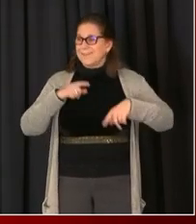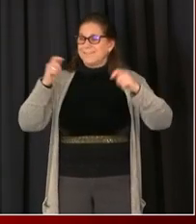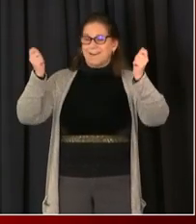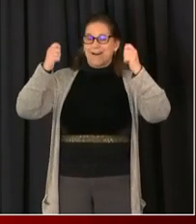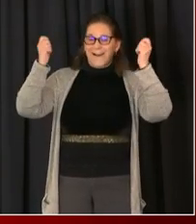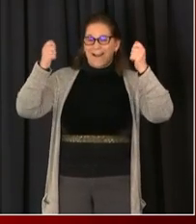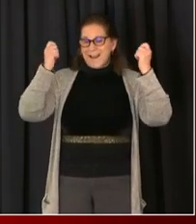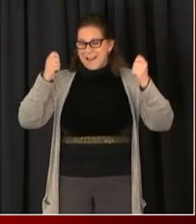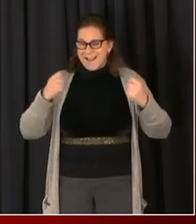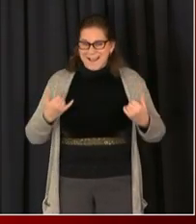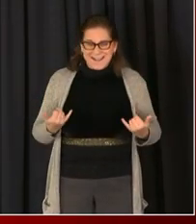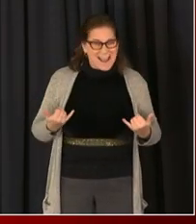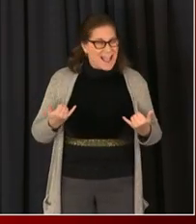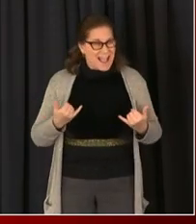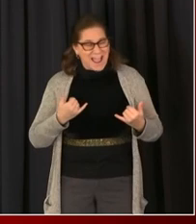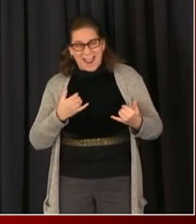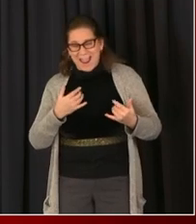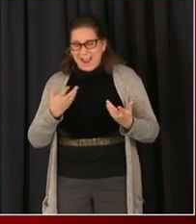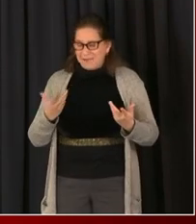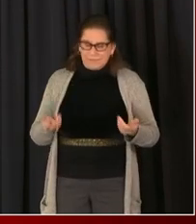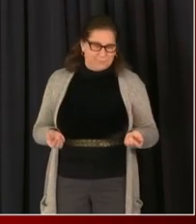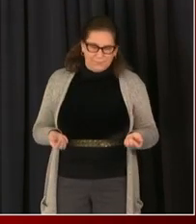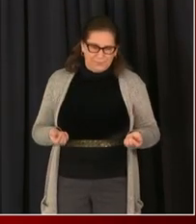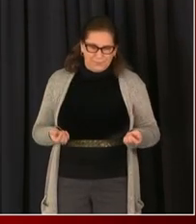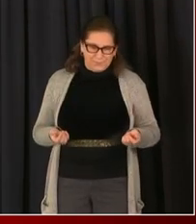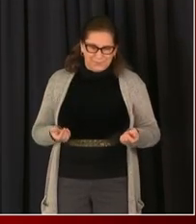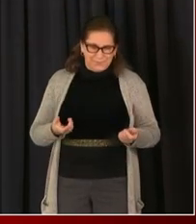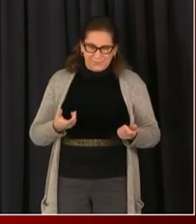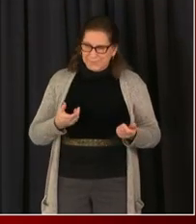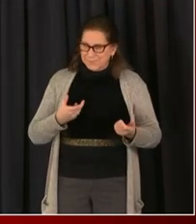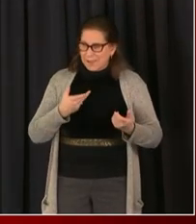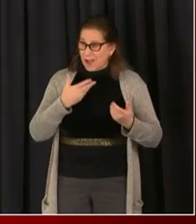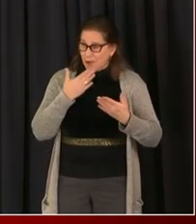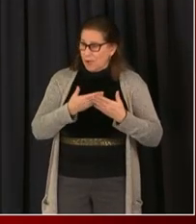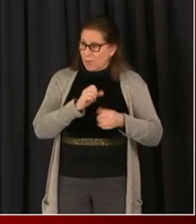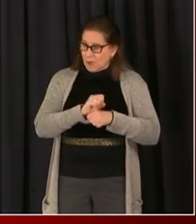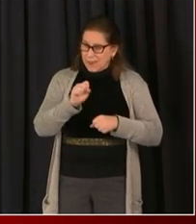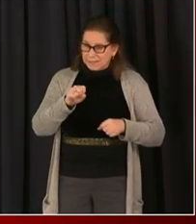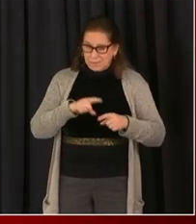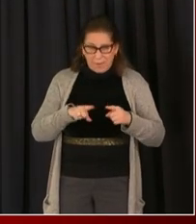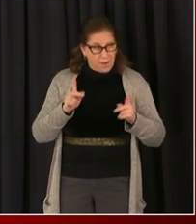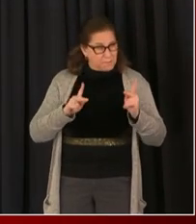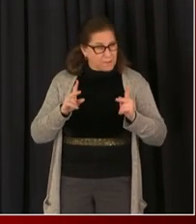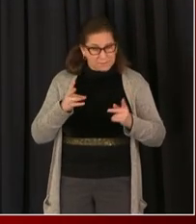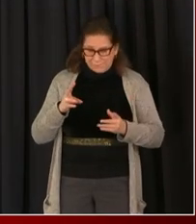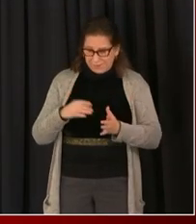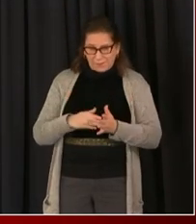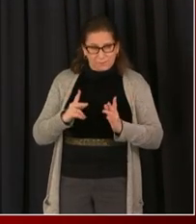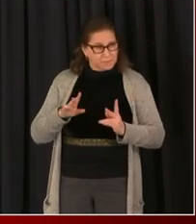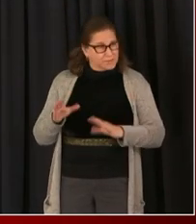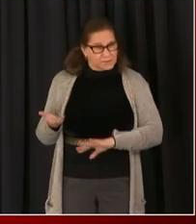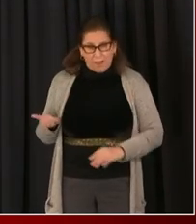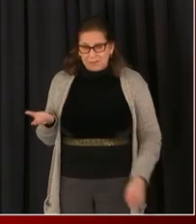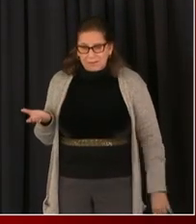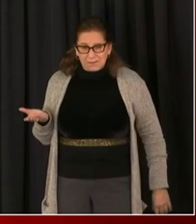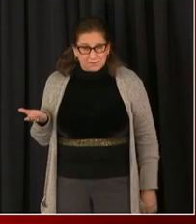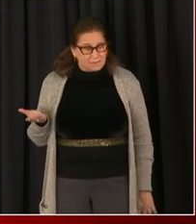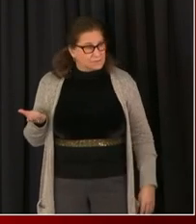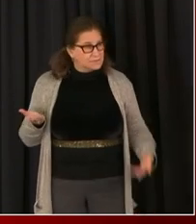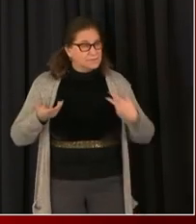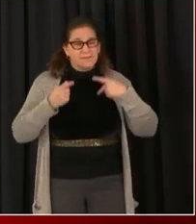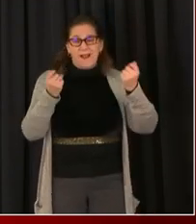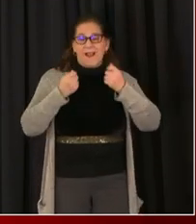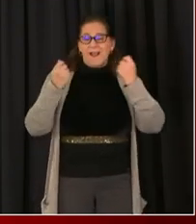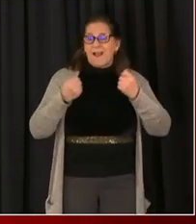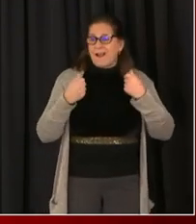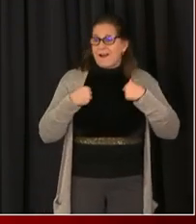is not 10,000 deaths, or the fact that that number is not over, hundreds